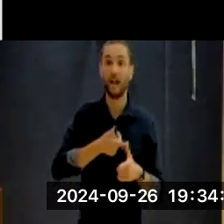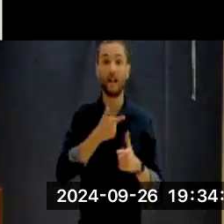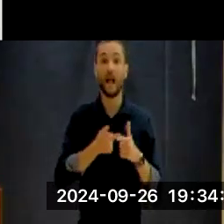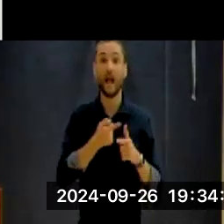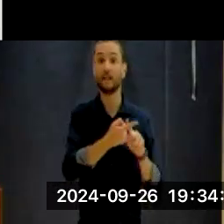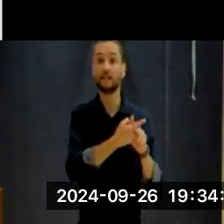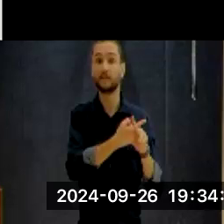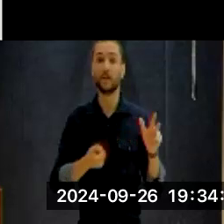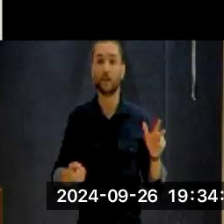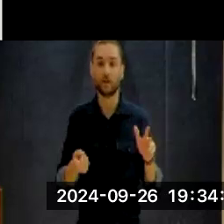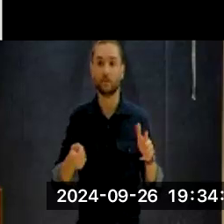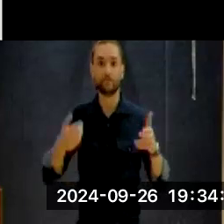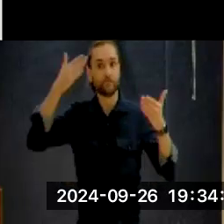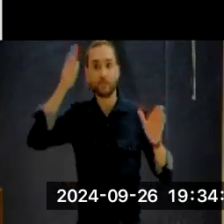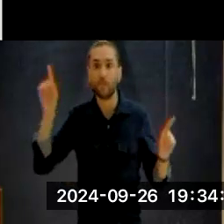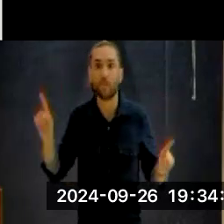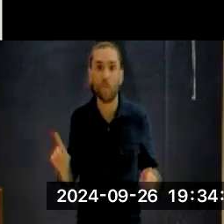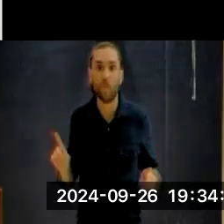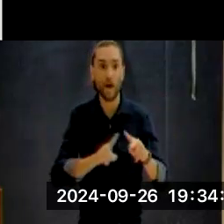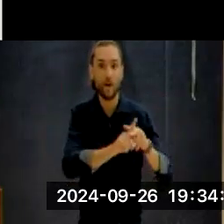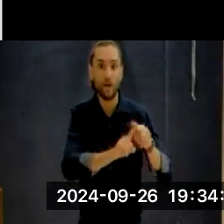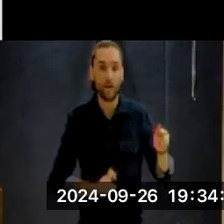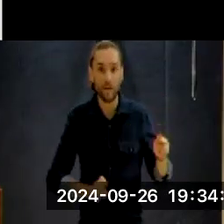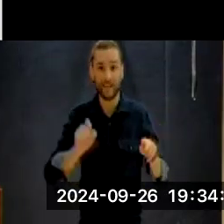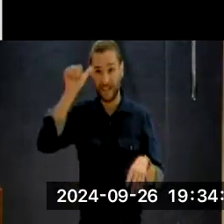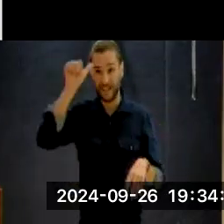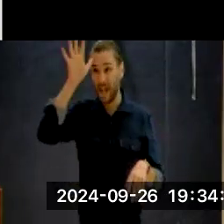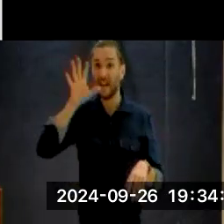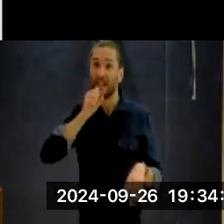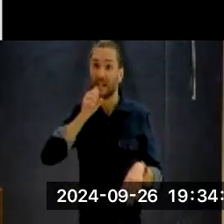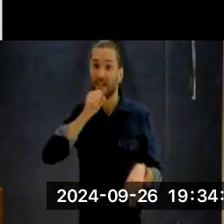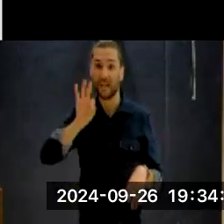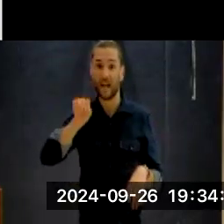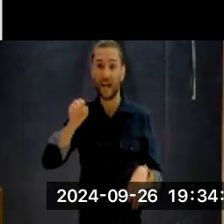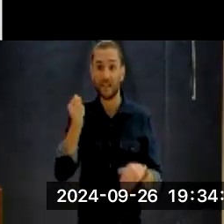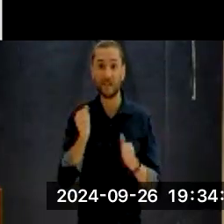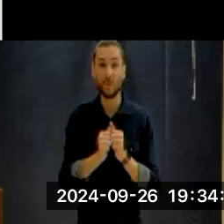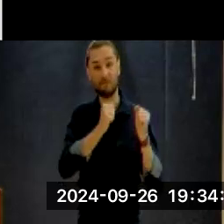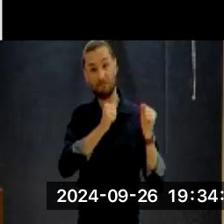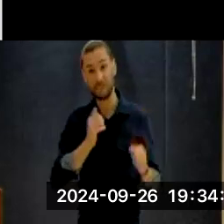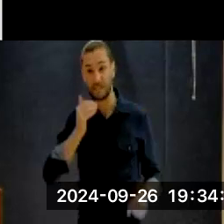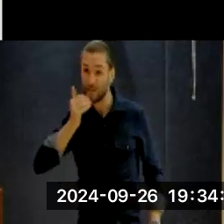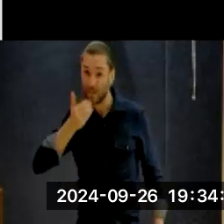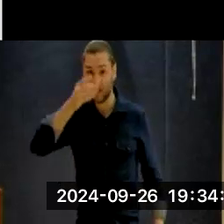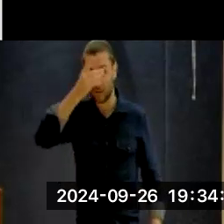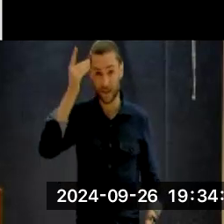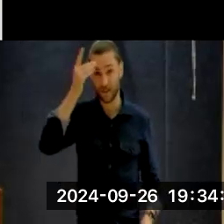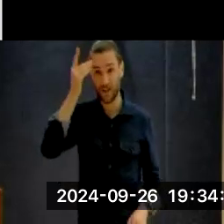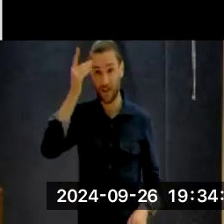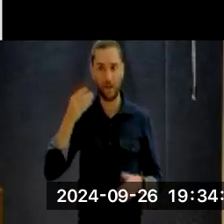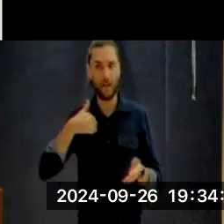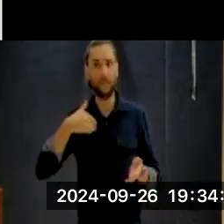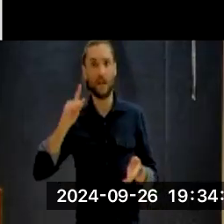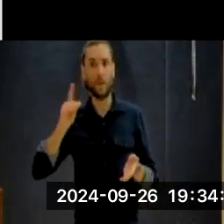no idea where he was. Mind you, a man in his 90s with severe dementia, diagnosed. We were looking for